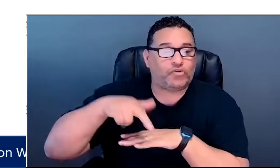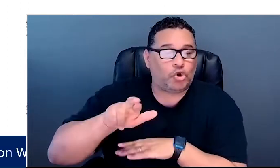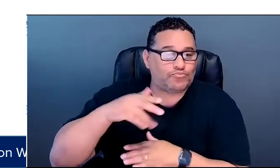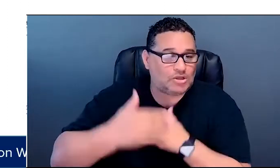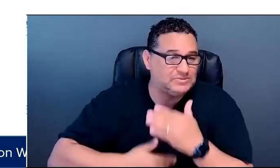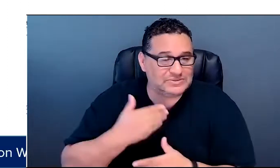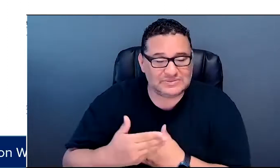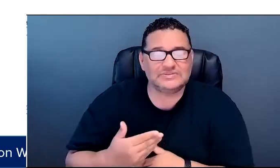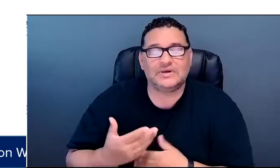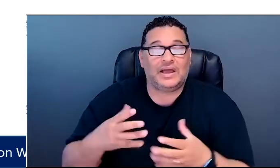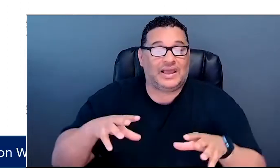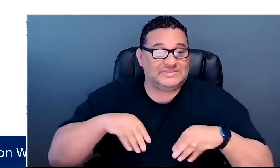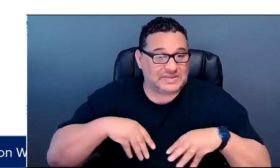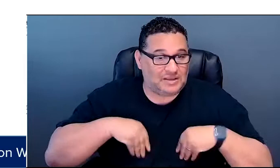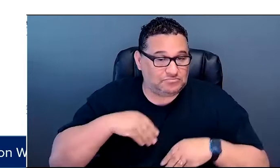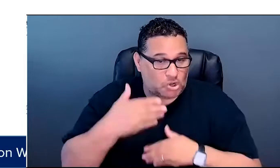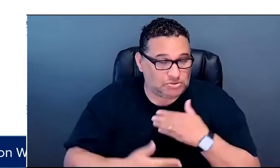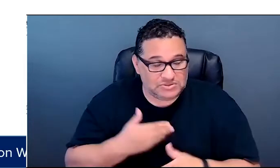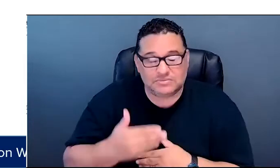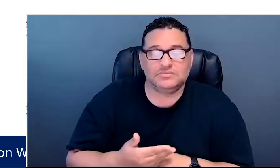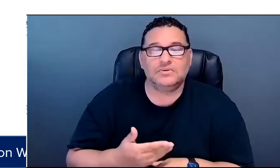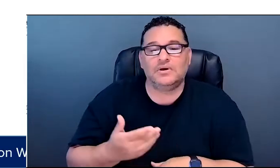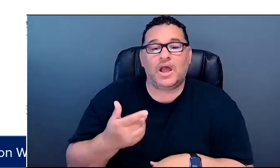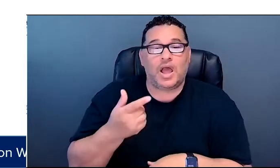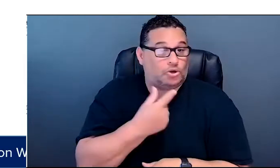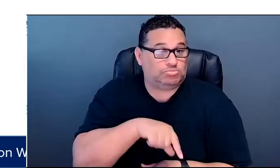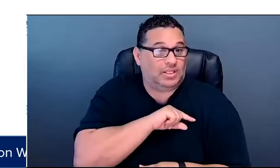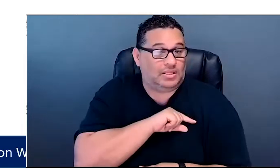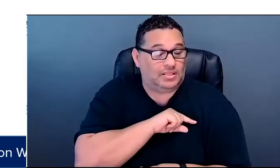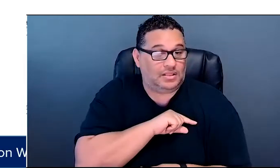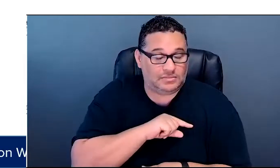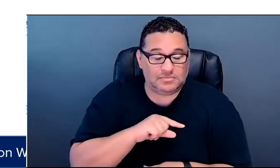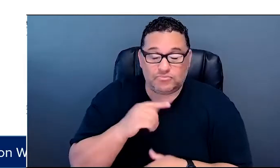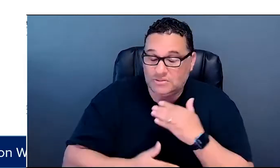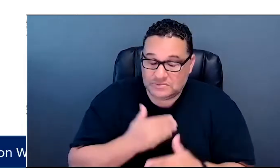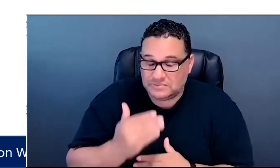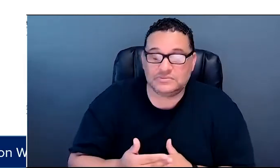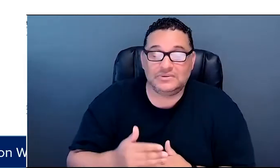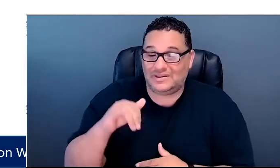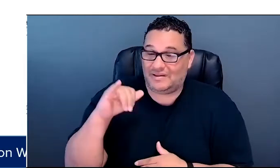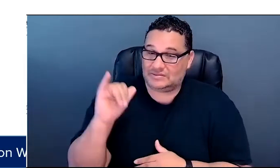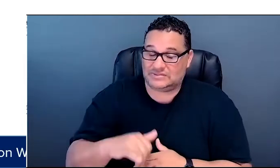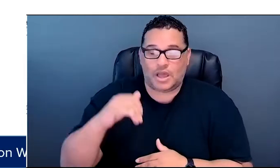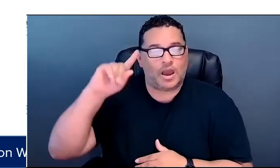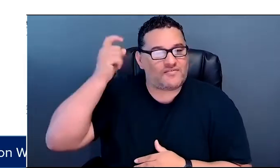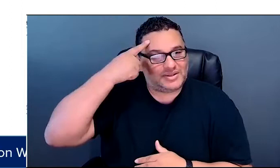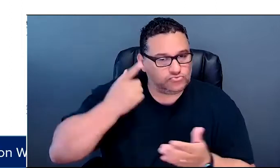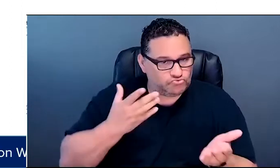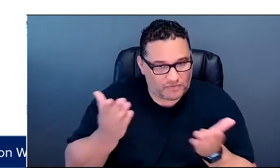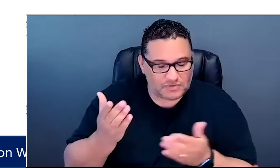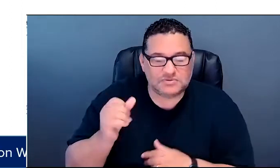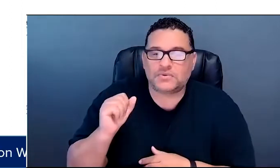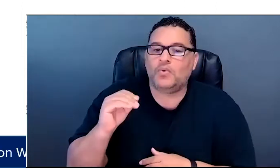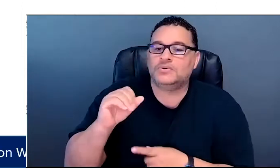intake process, the eligibility process. This is a government service, so yes, there